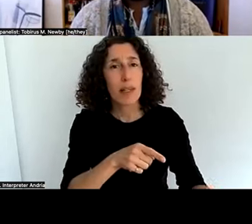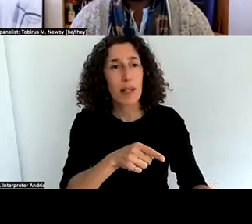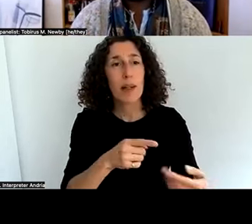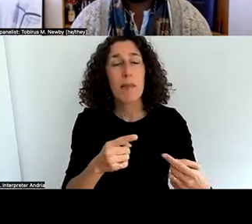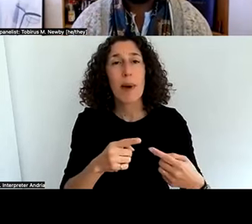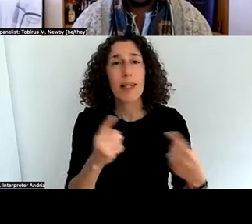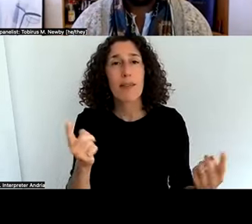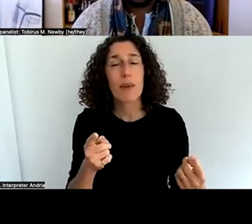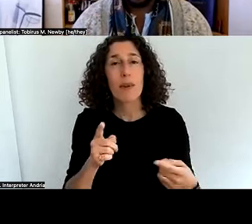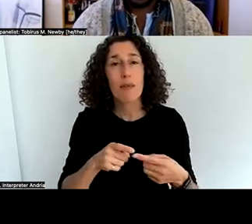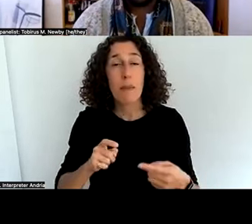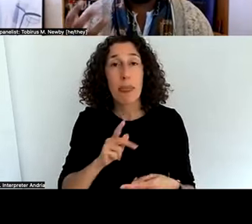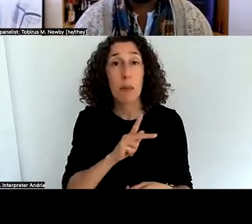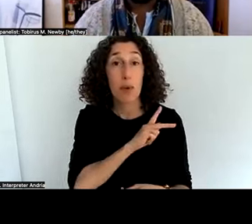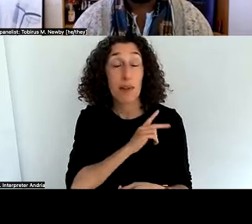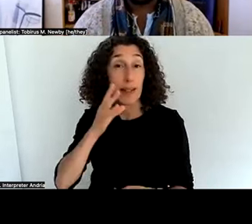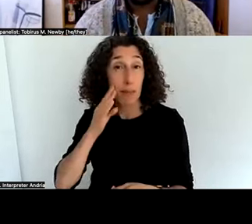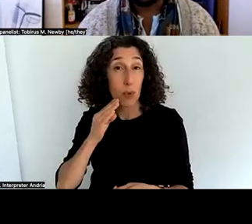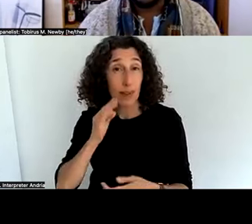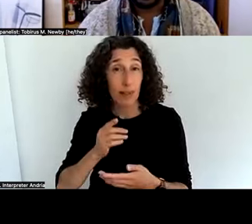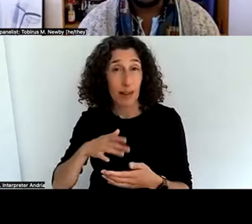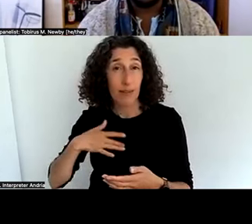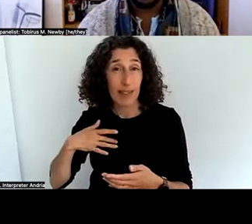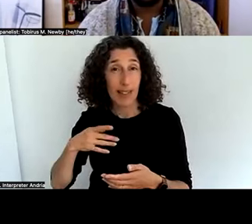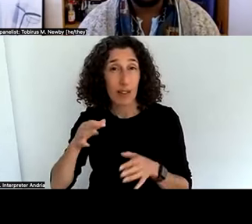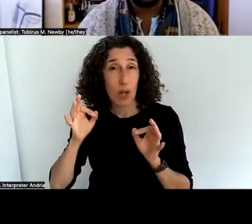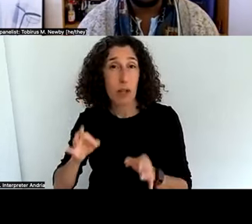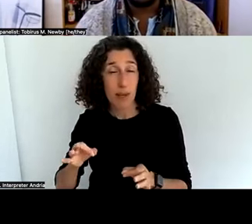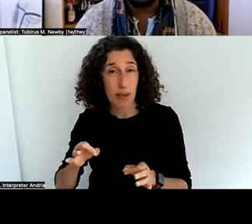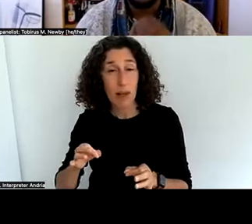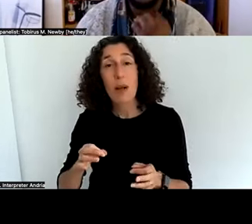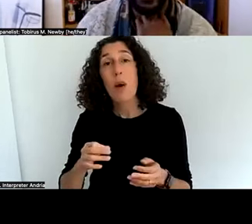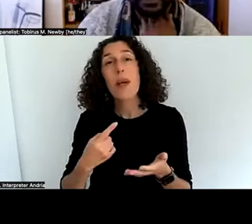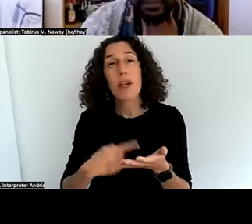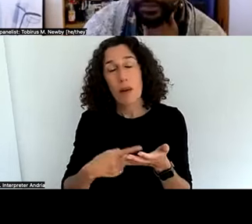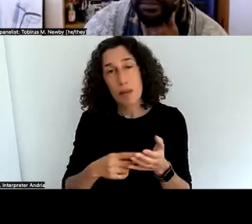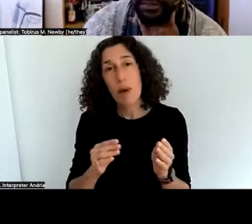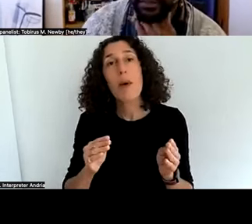this is one we can talk about forever, but those are a few things that come to mind.